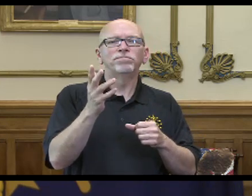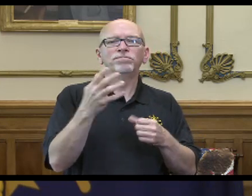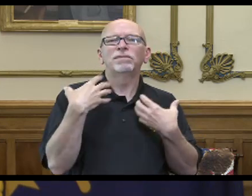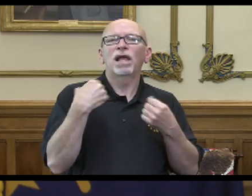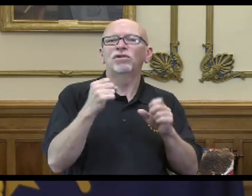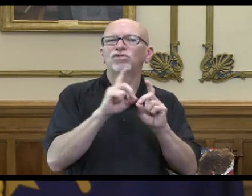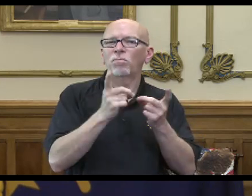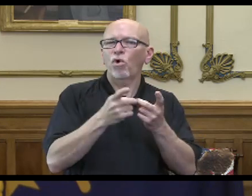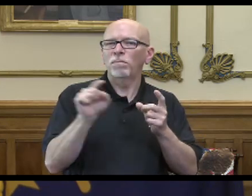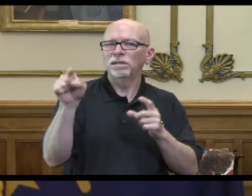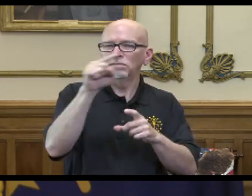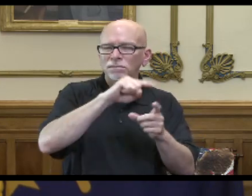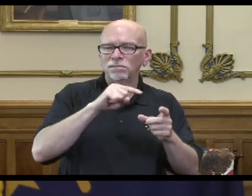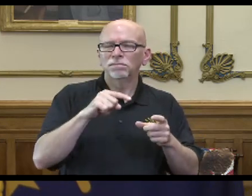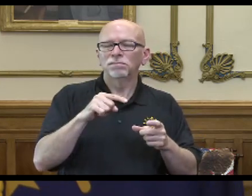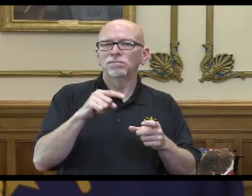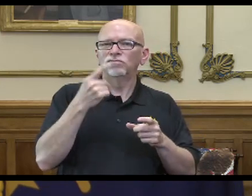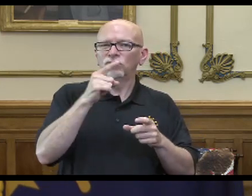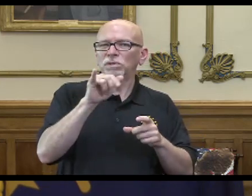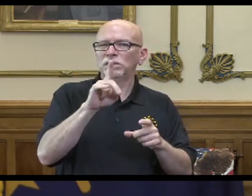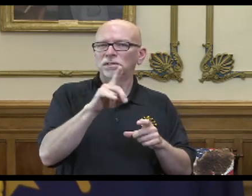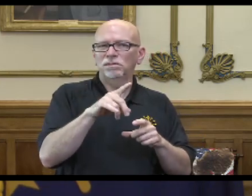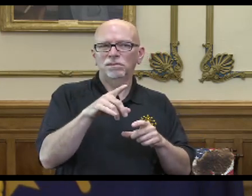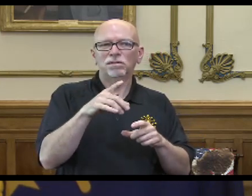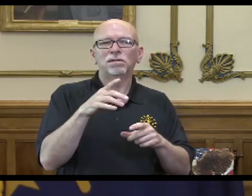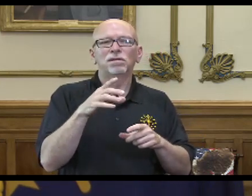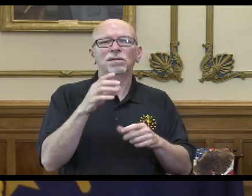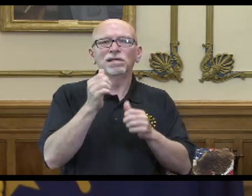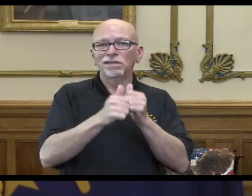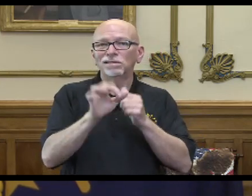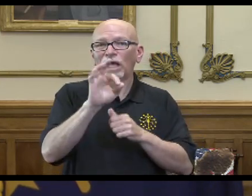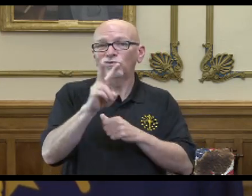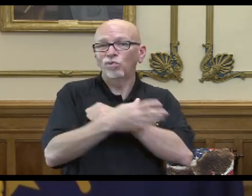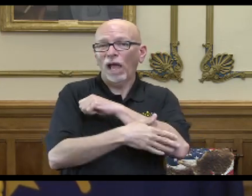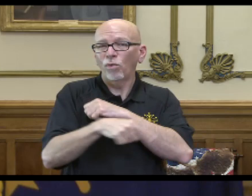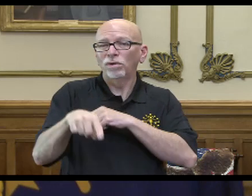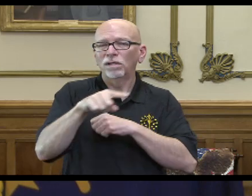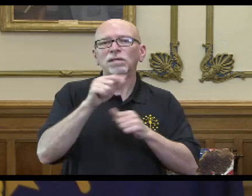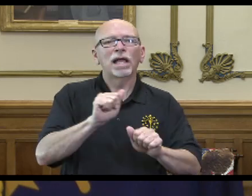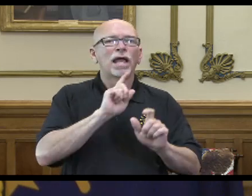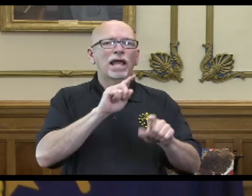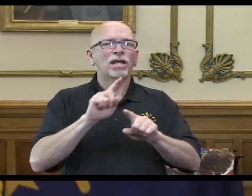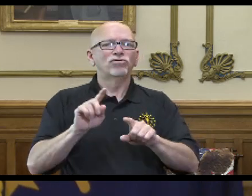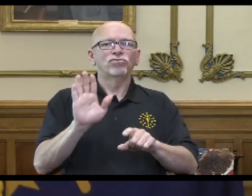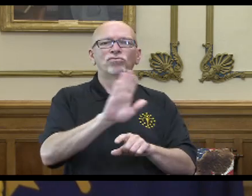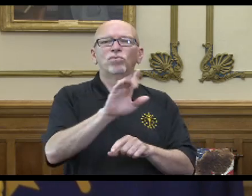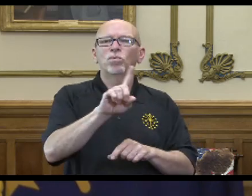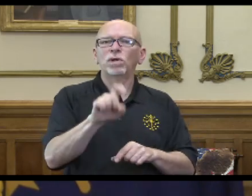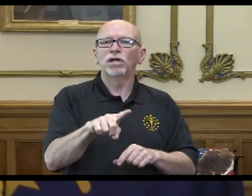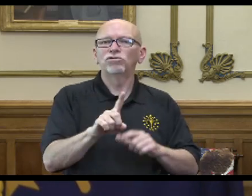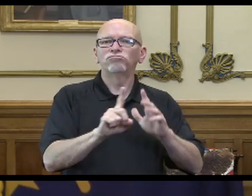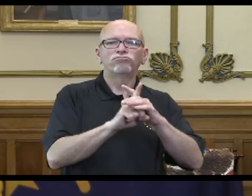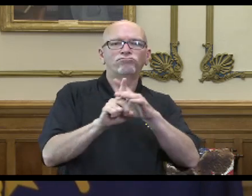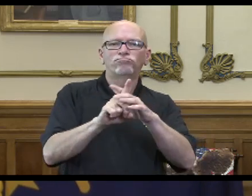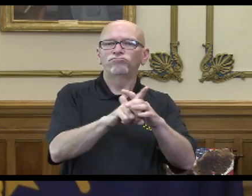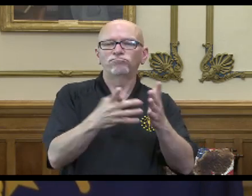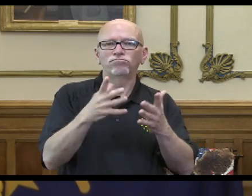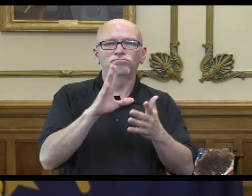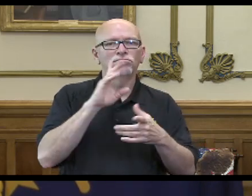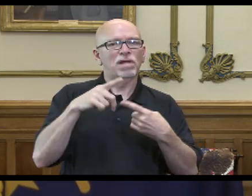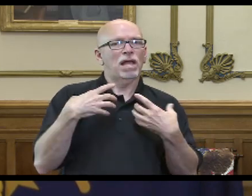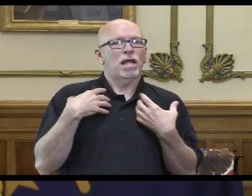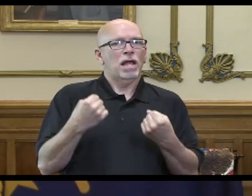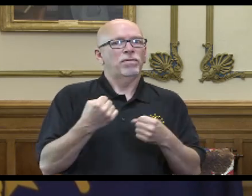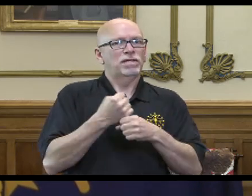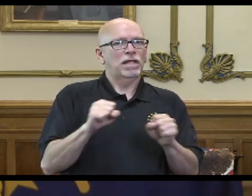health departments throughout the state, all 92 counties, to be able to answer any type of question that arises about the health